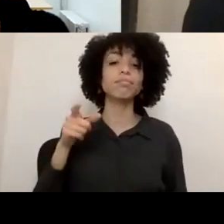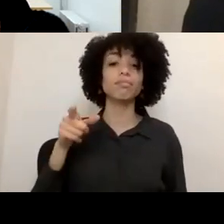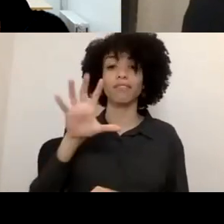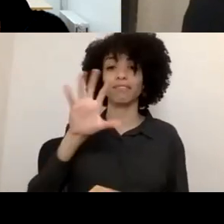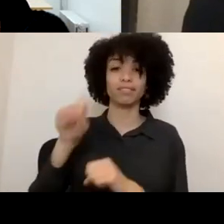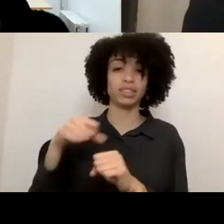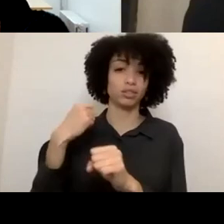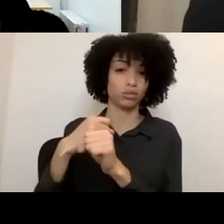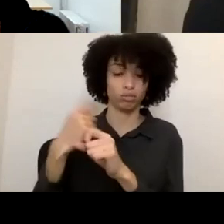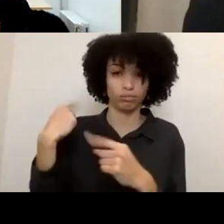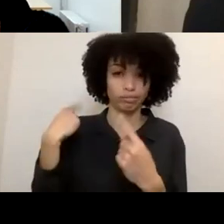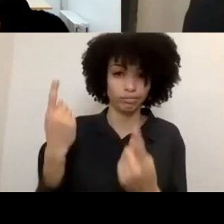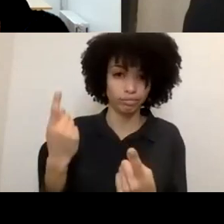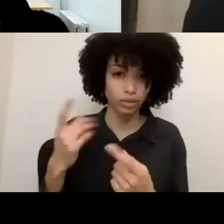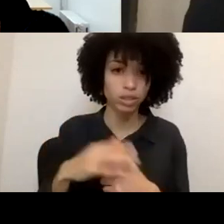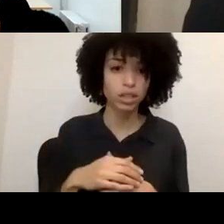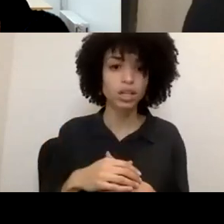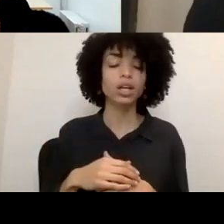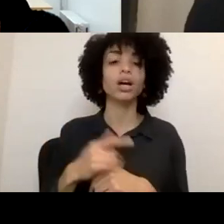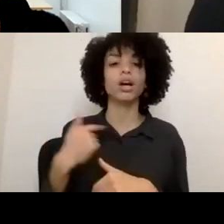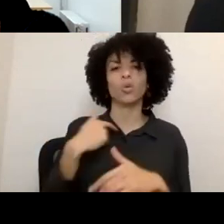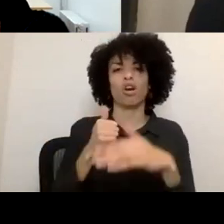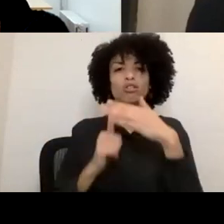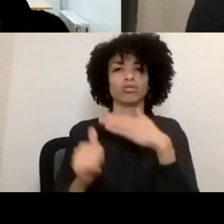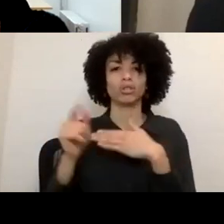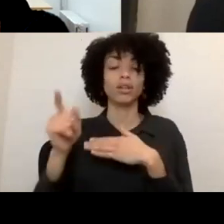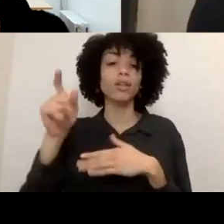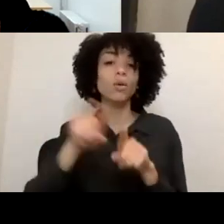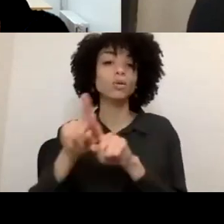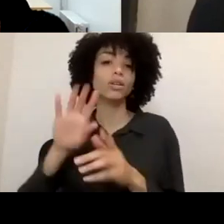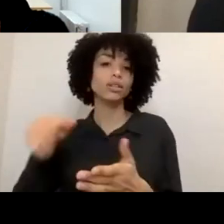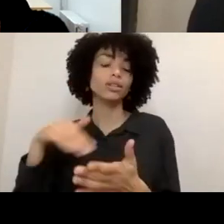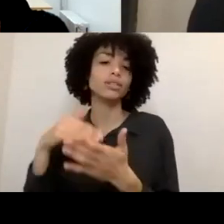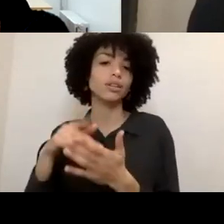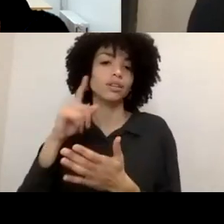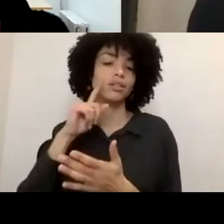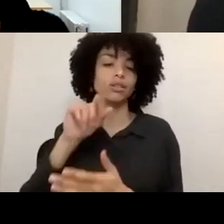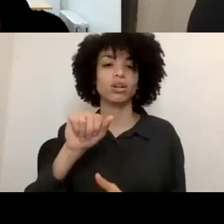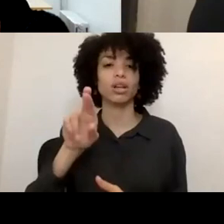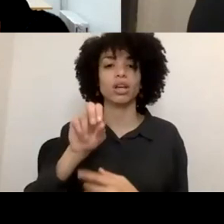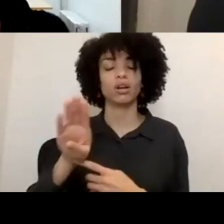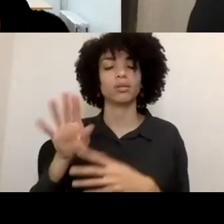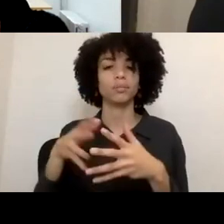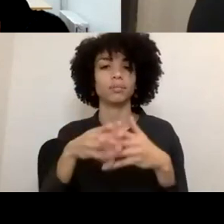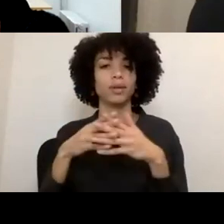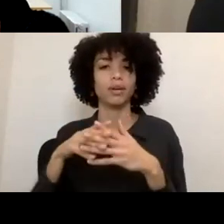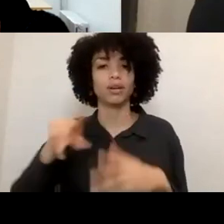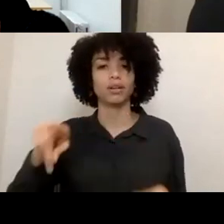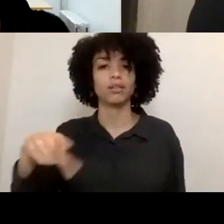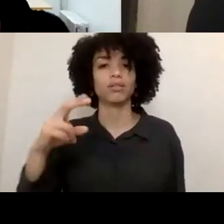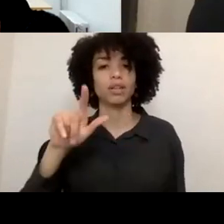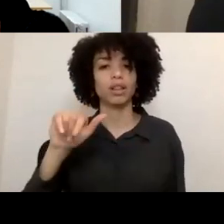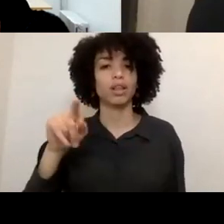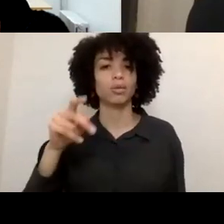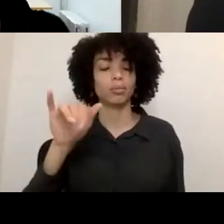have few institutions, we're one of them, but they also have something called the Center for Arab American Philanthropy. And what they do is try to, not just work with